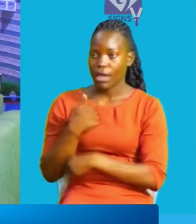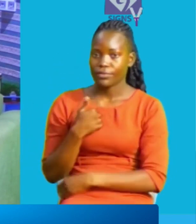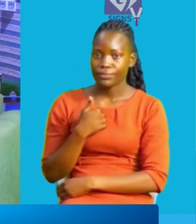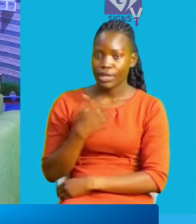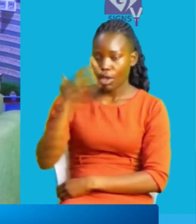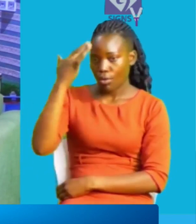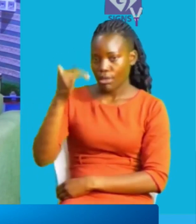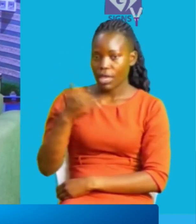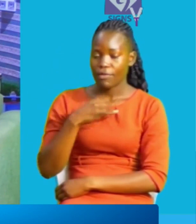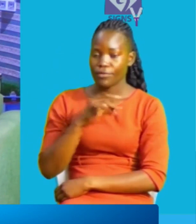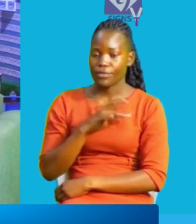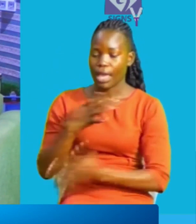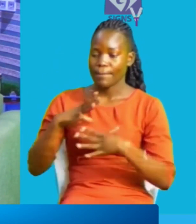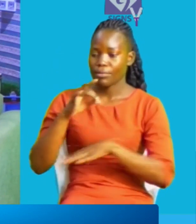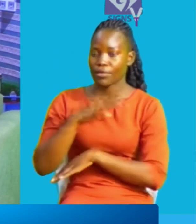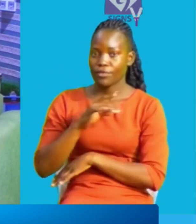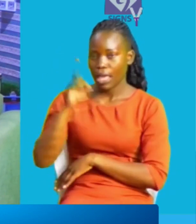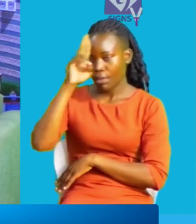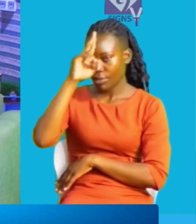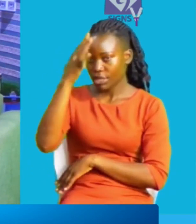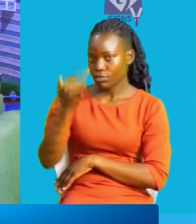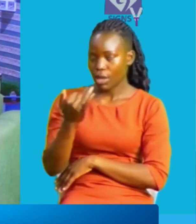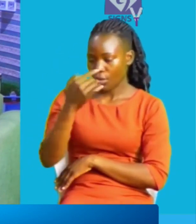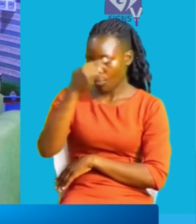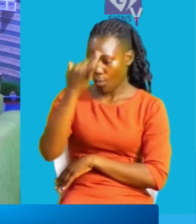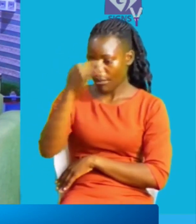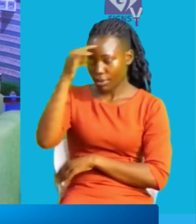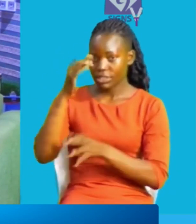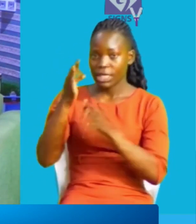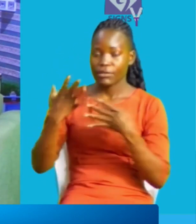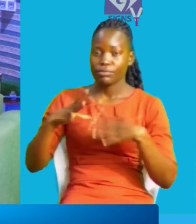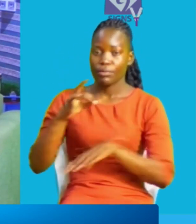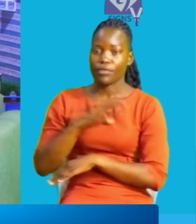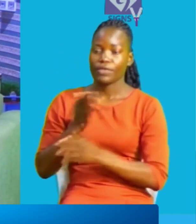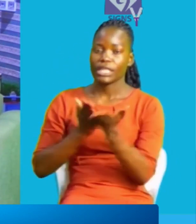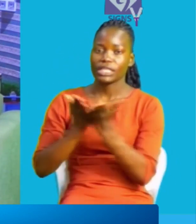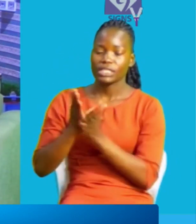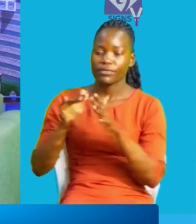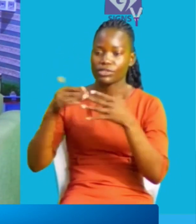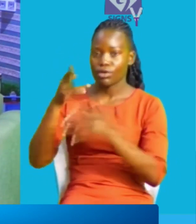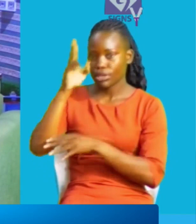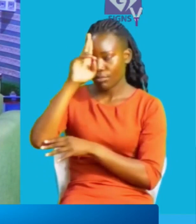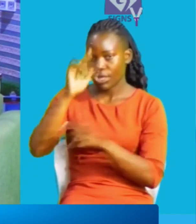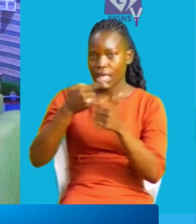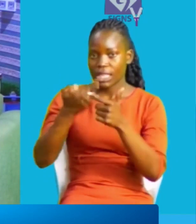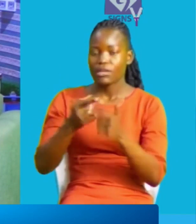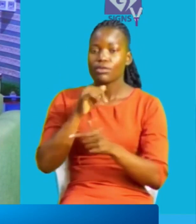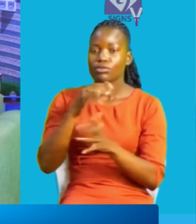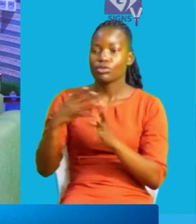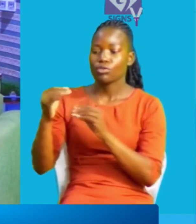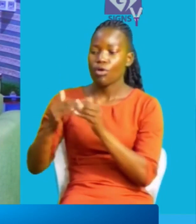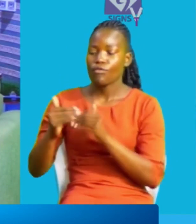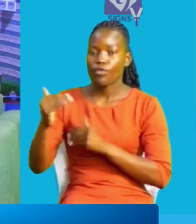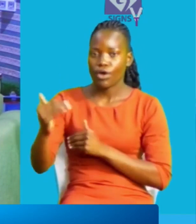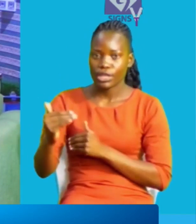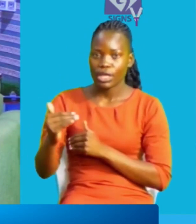is there a fear? Why do people fear the police? Because if people fear the service or the police, then they